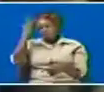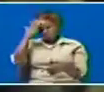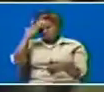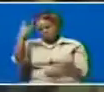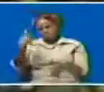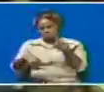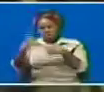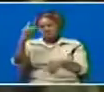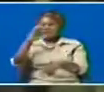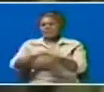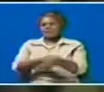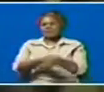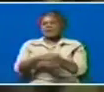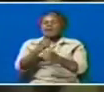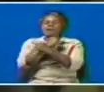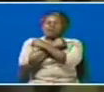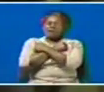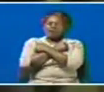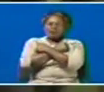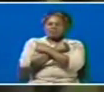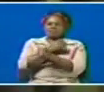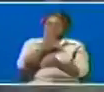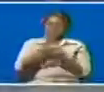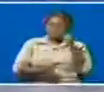it. I love to run in Frankfurt.